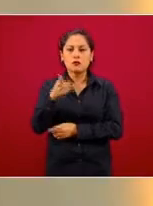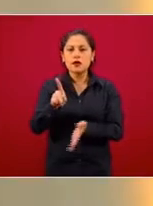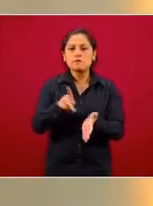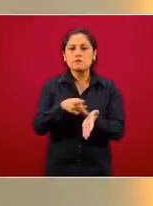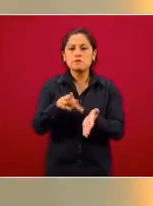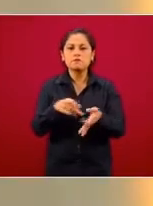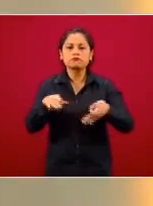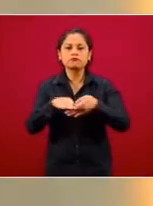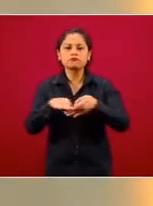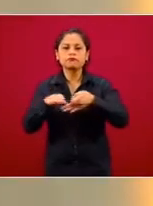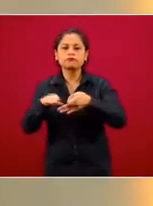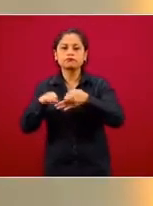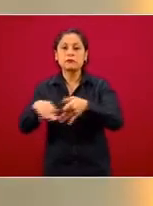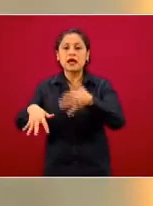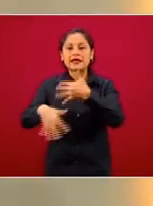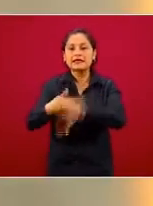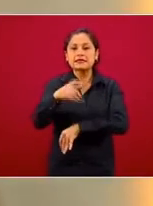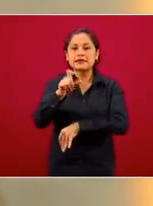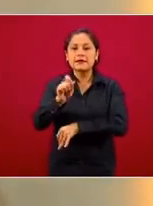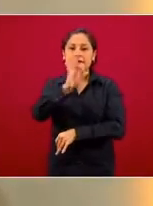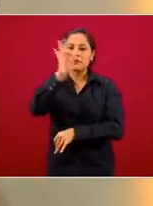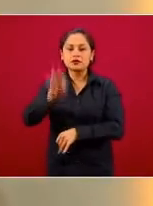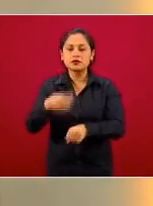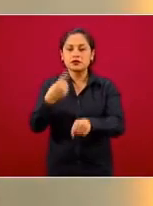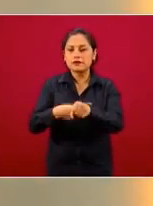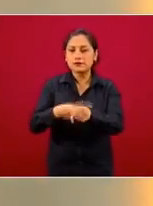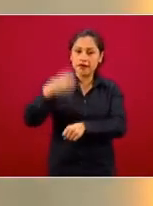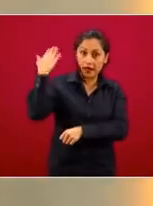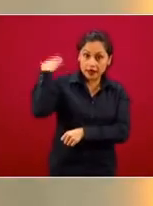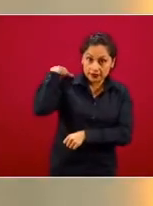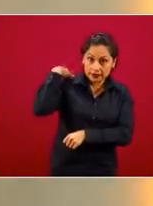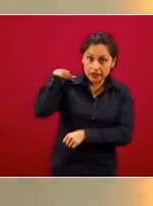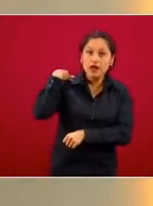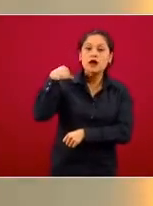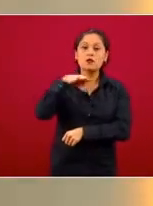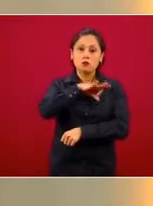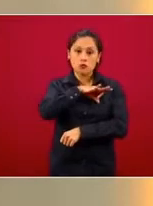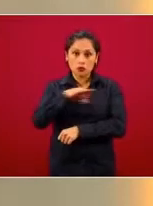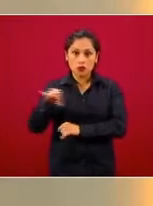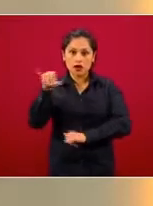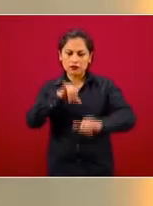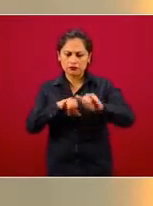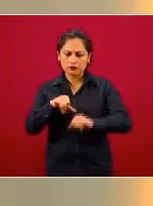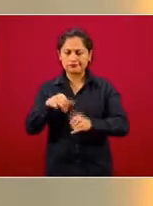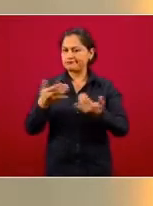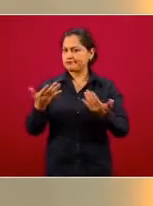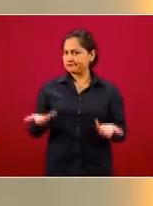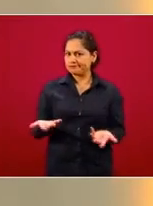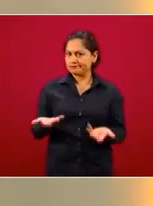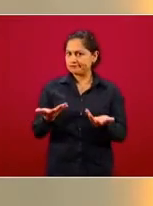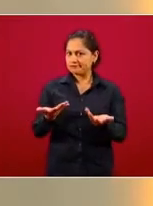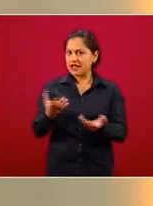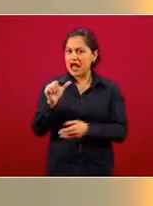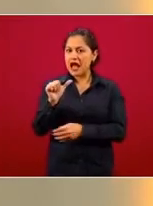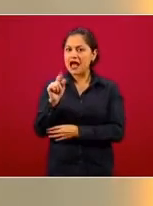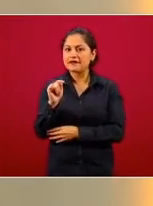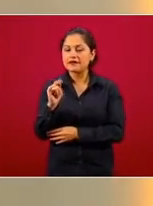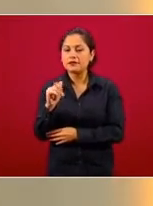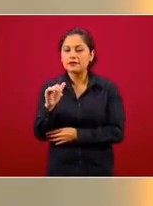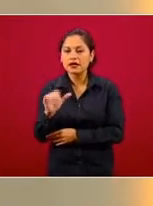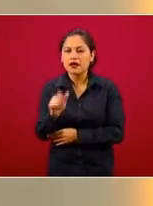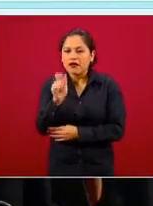of pneumonias present themselves clinically as atypical. And the reason why we use atypical, this word